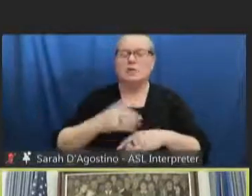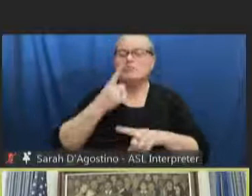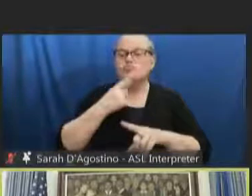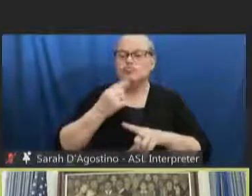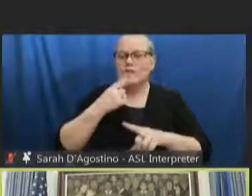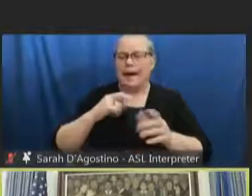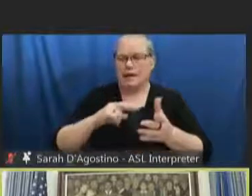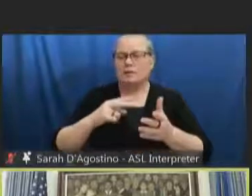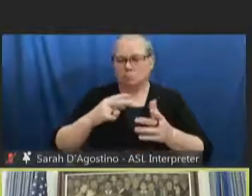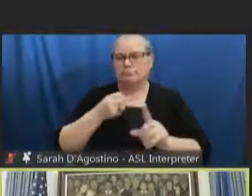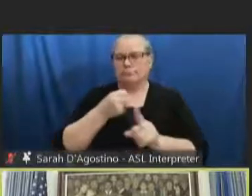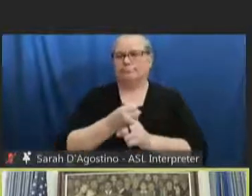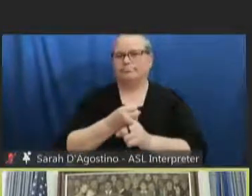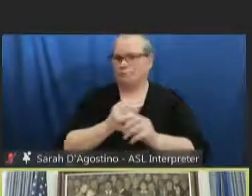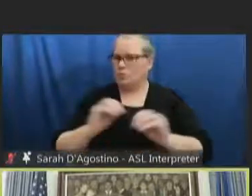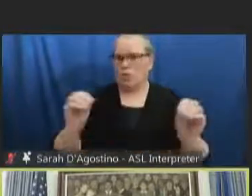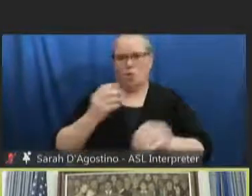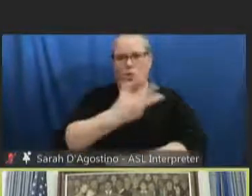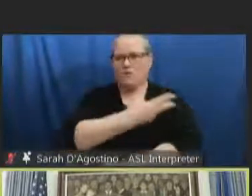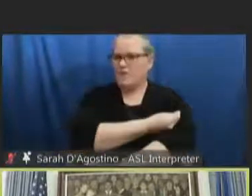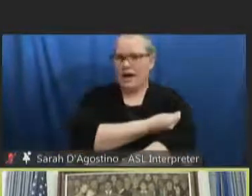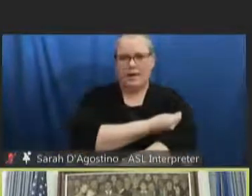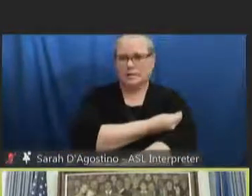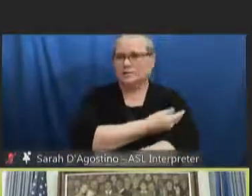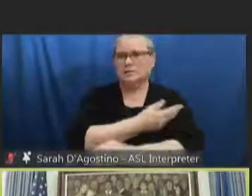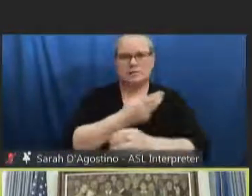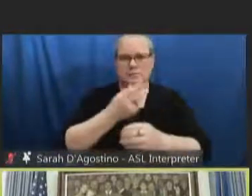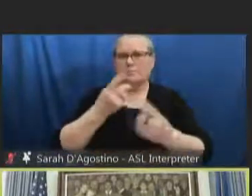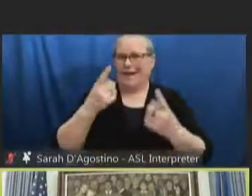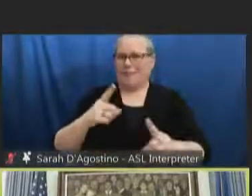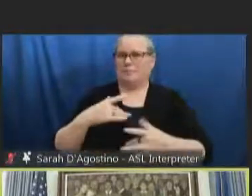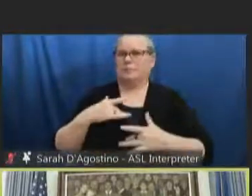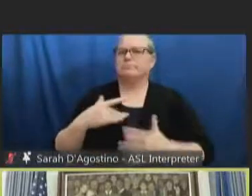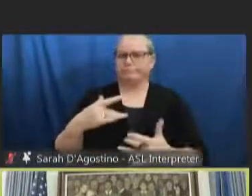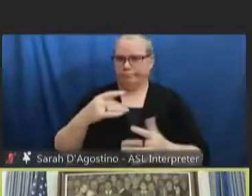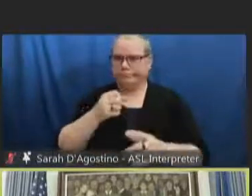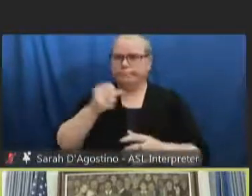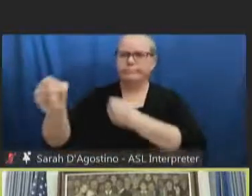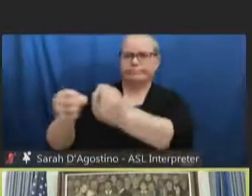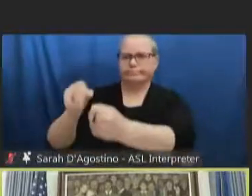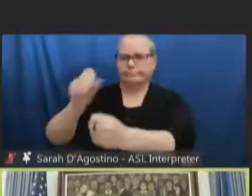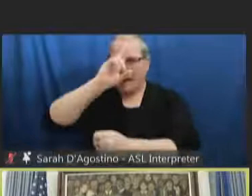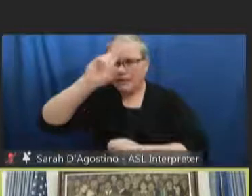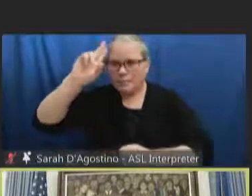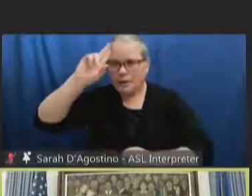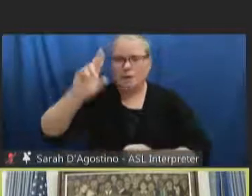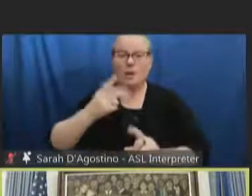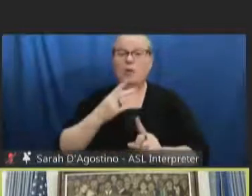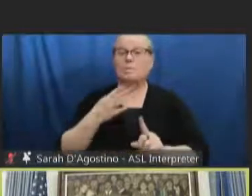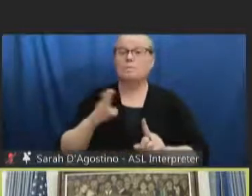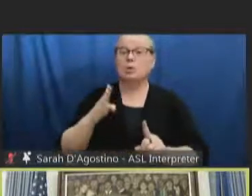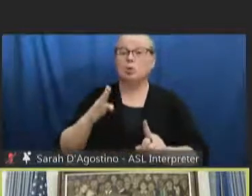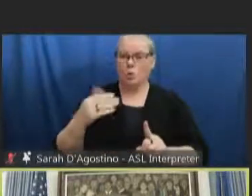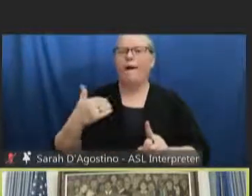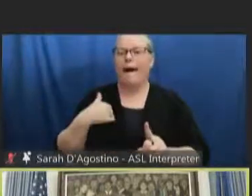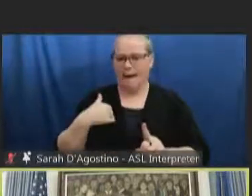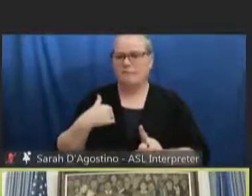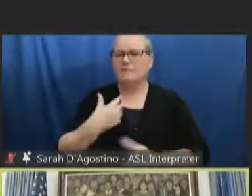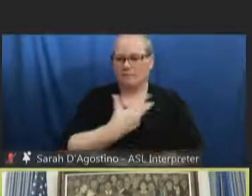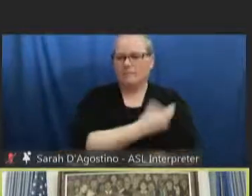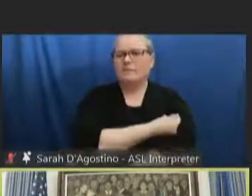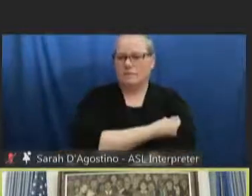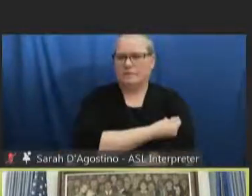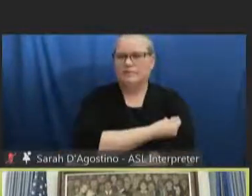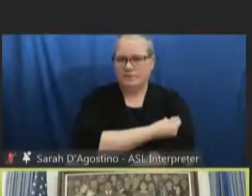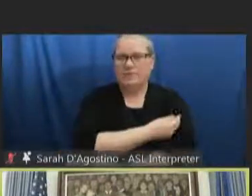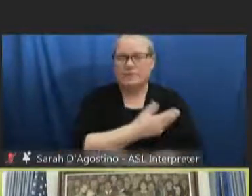you are fully vaccinated. Who goes in the hospital? You can see it's 18 times or 7 times